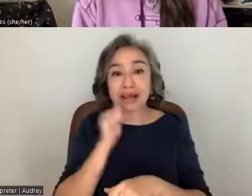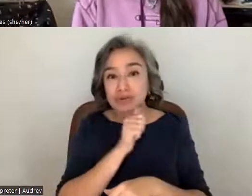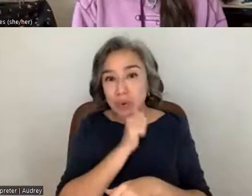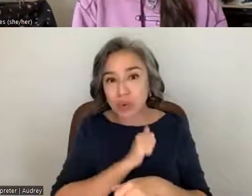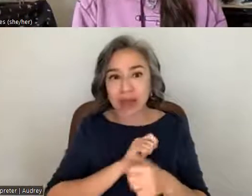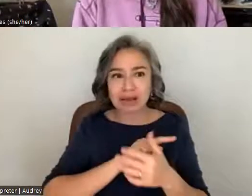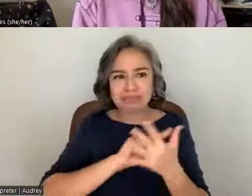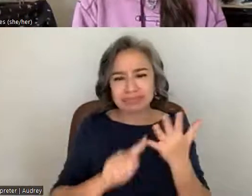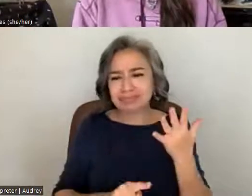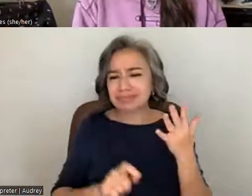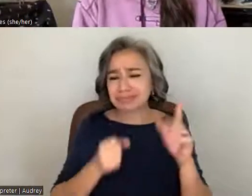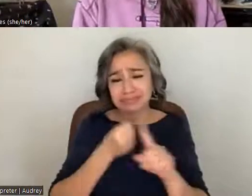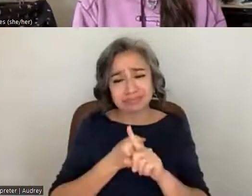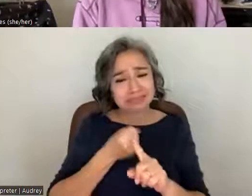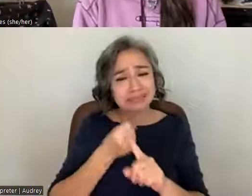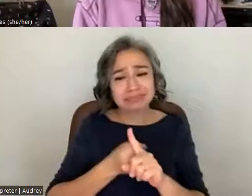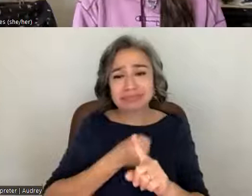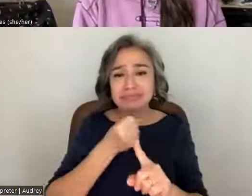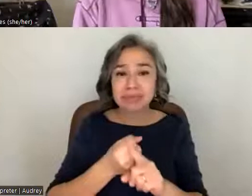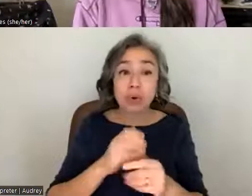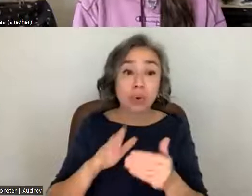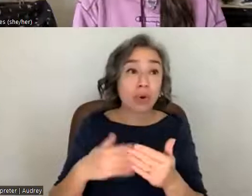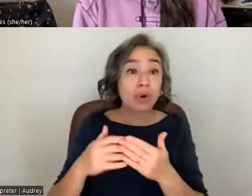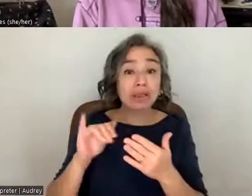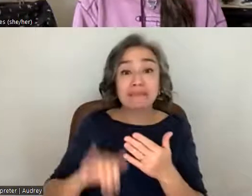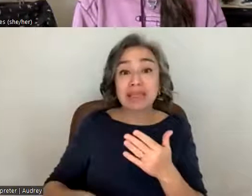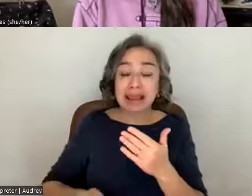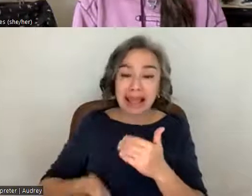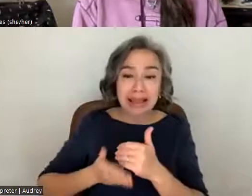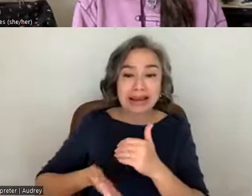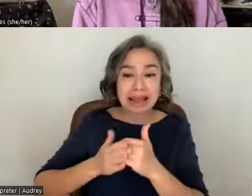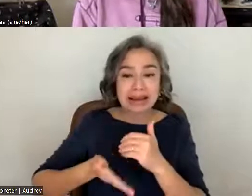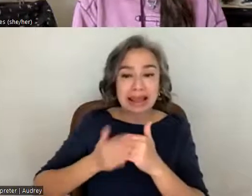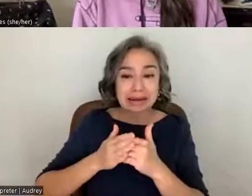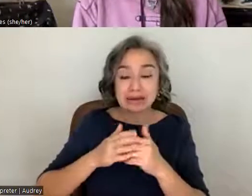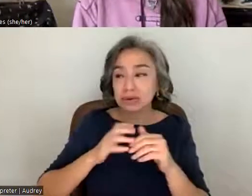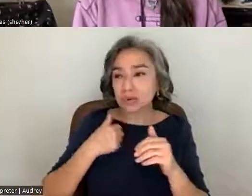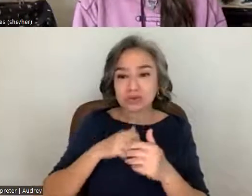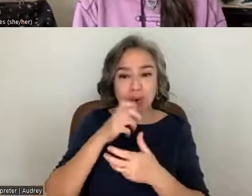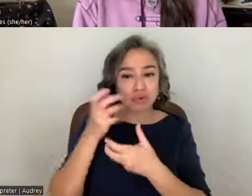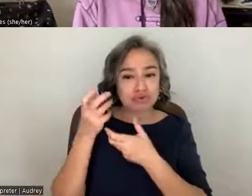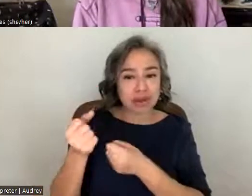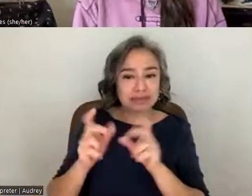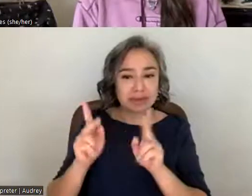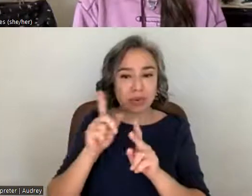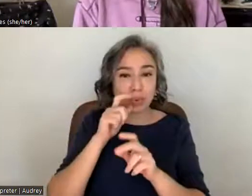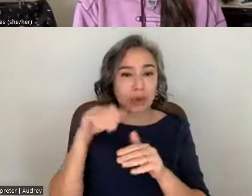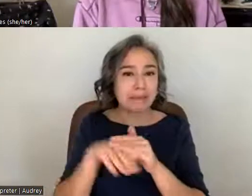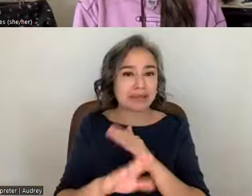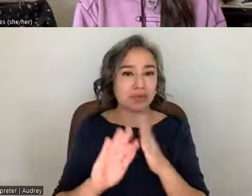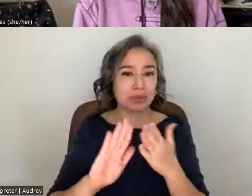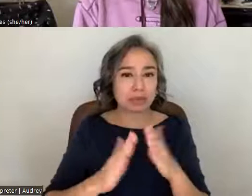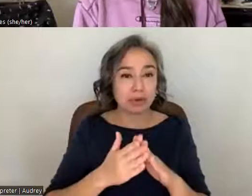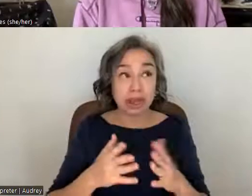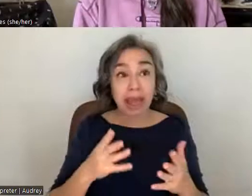have continued to add to the mistrust of anybody coming into our community, much less all of the